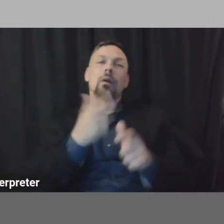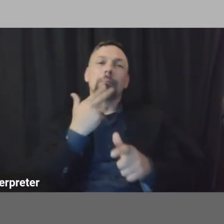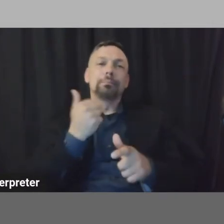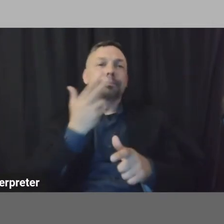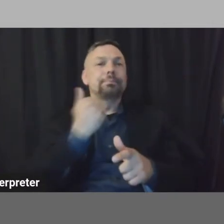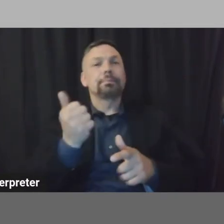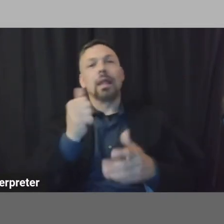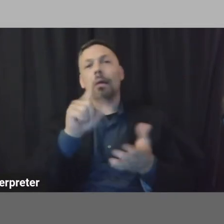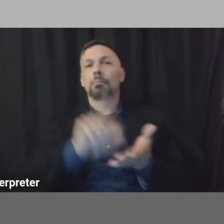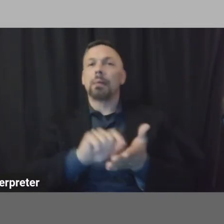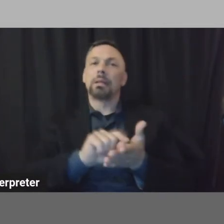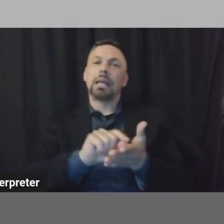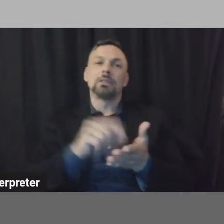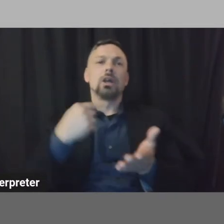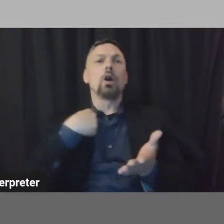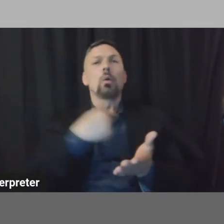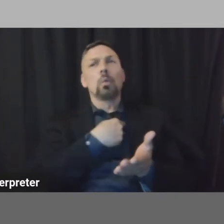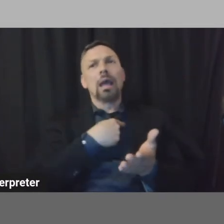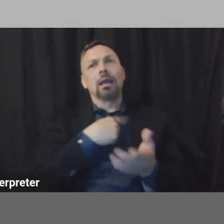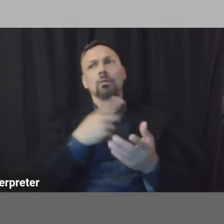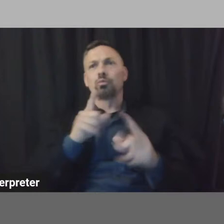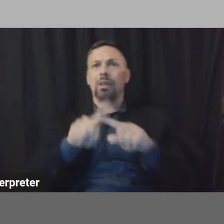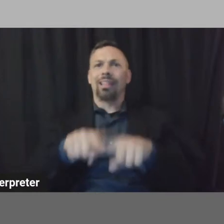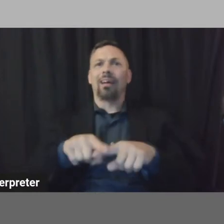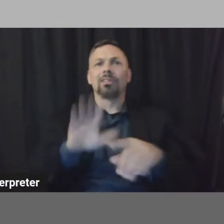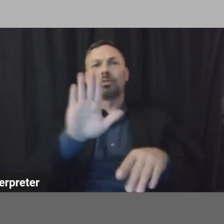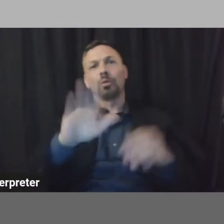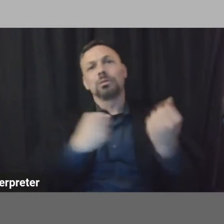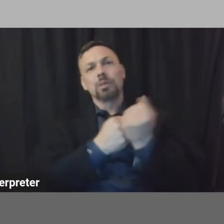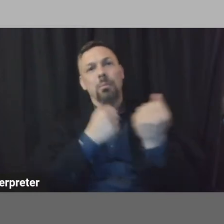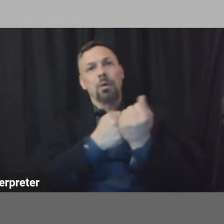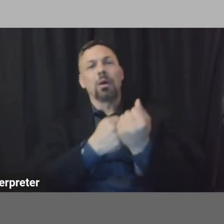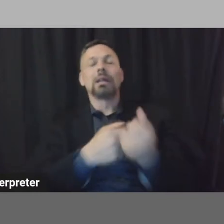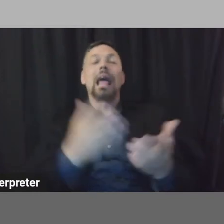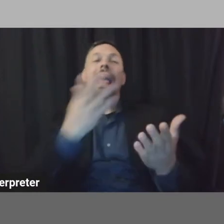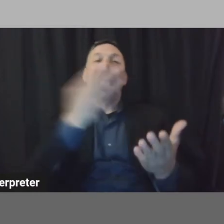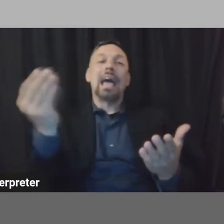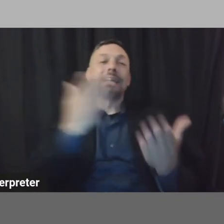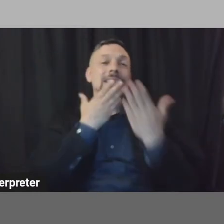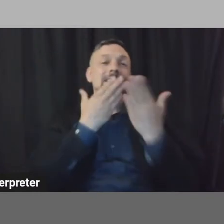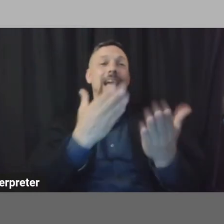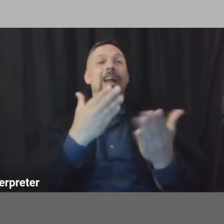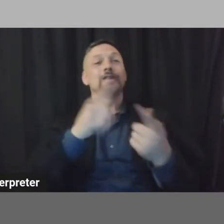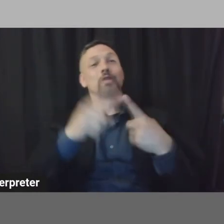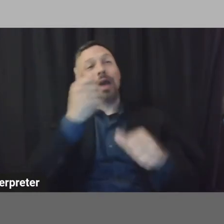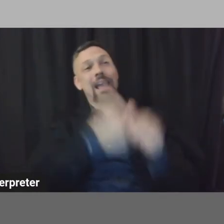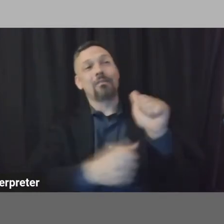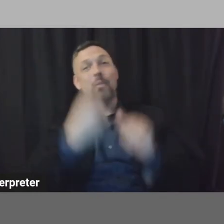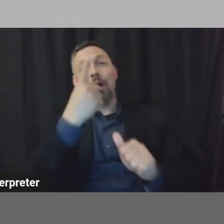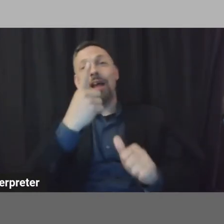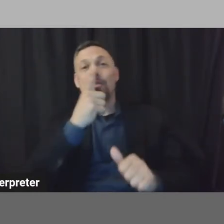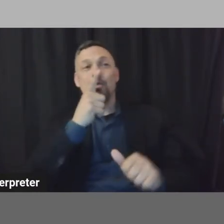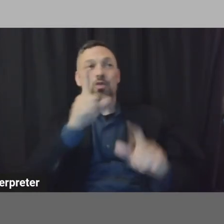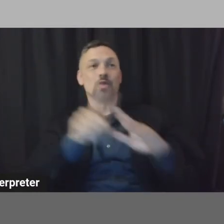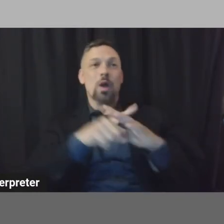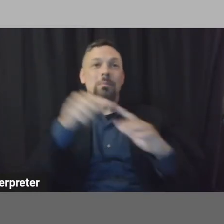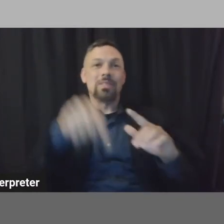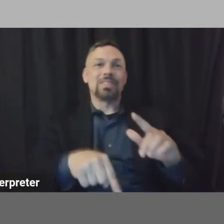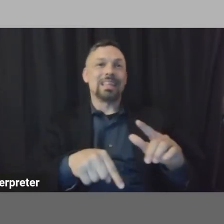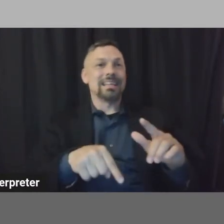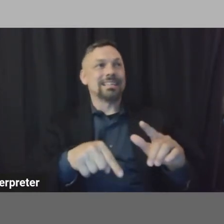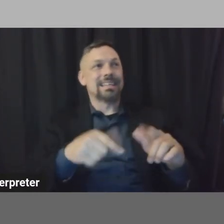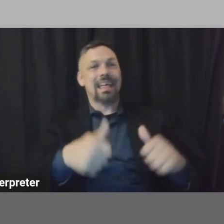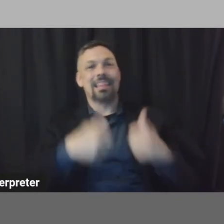going. Last but not least, shout out to everybody who appeared on this evening's live stream. Sandra